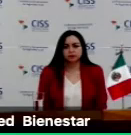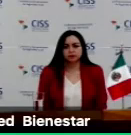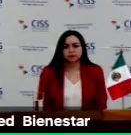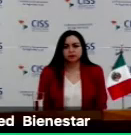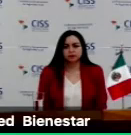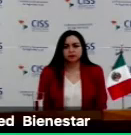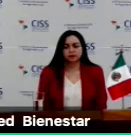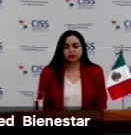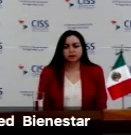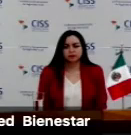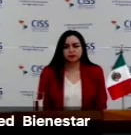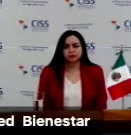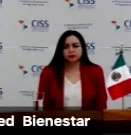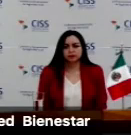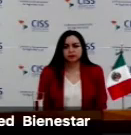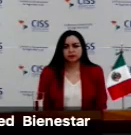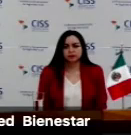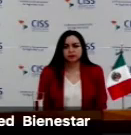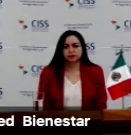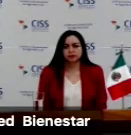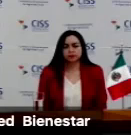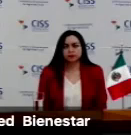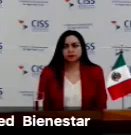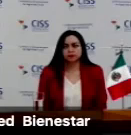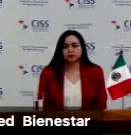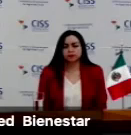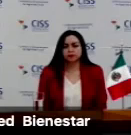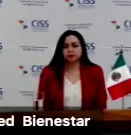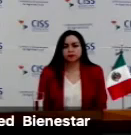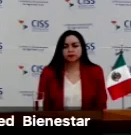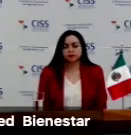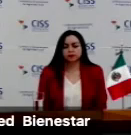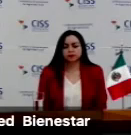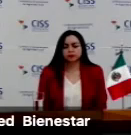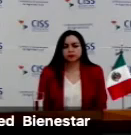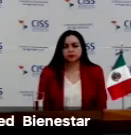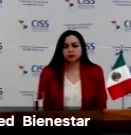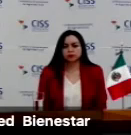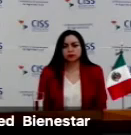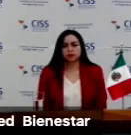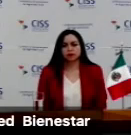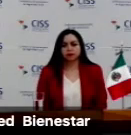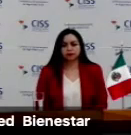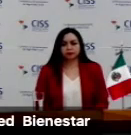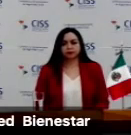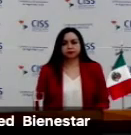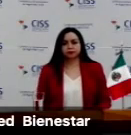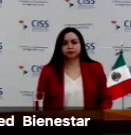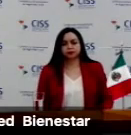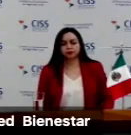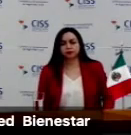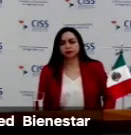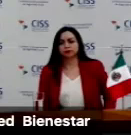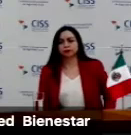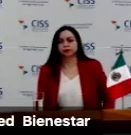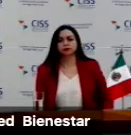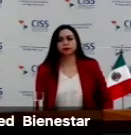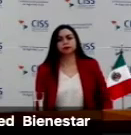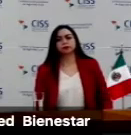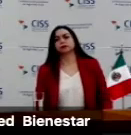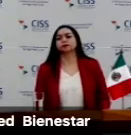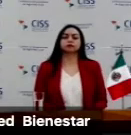Continue, please. Okay, so as we were indicator,